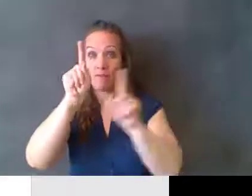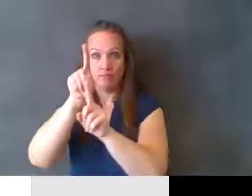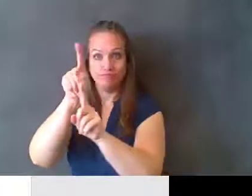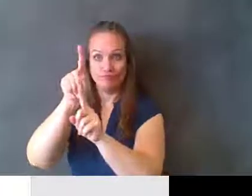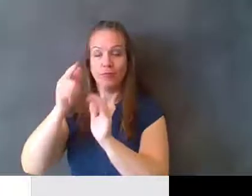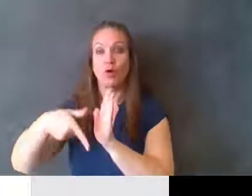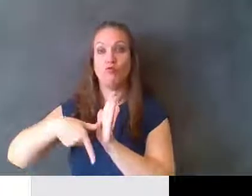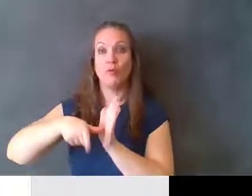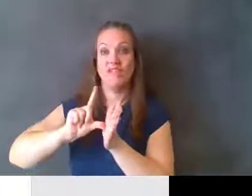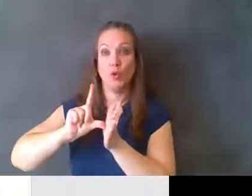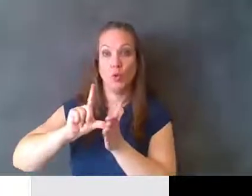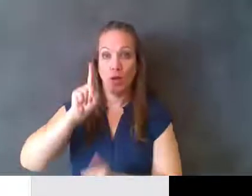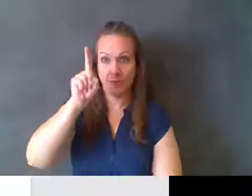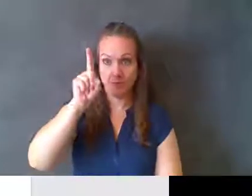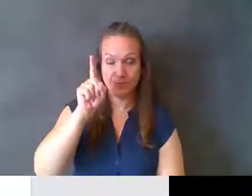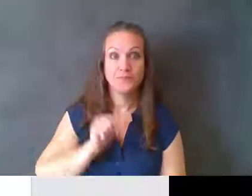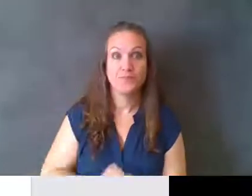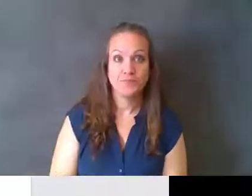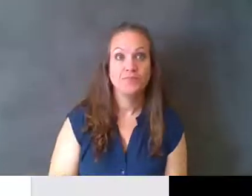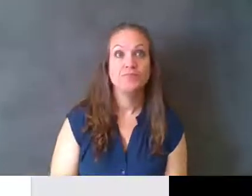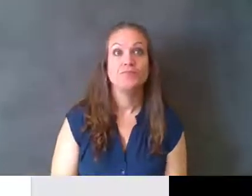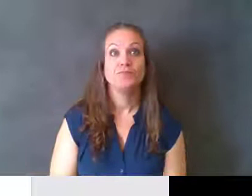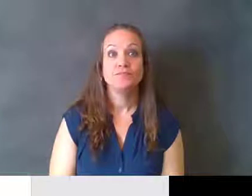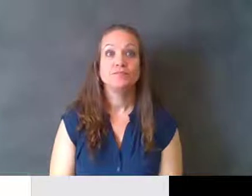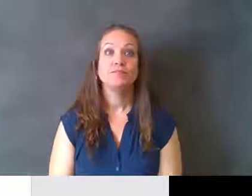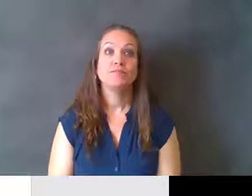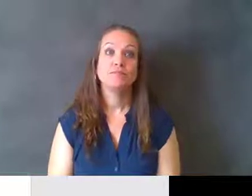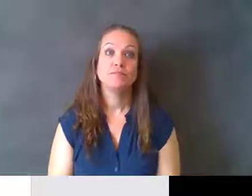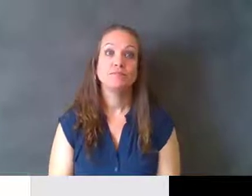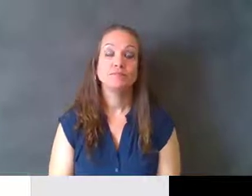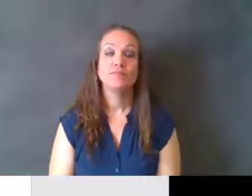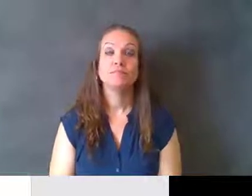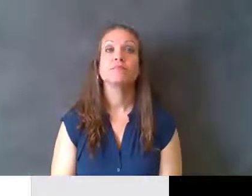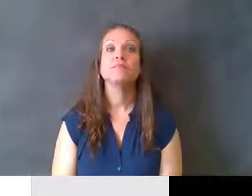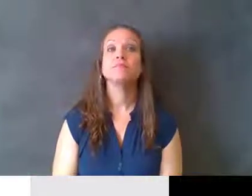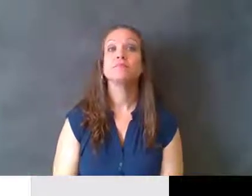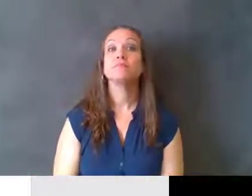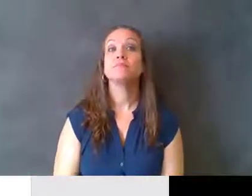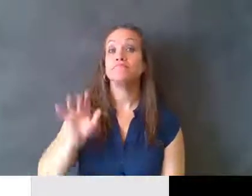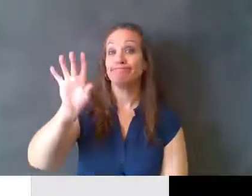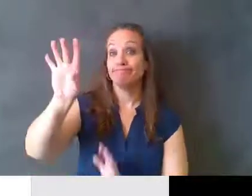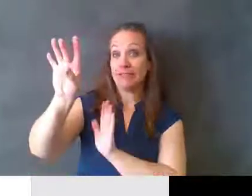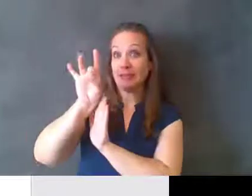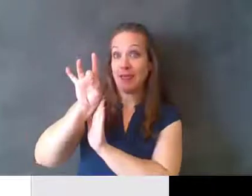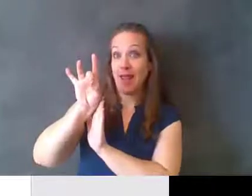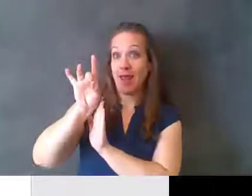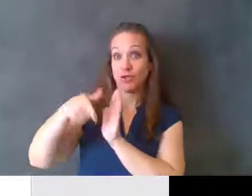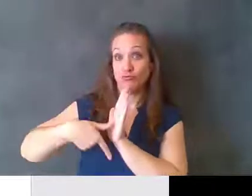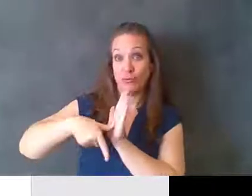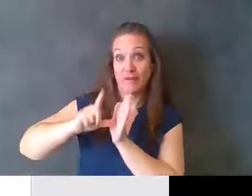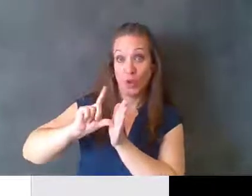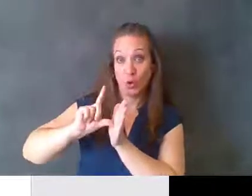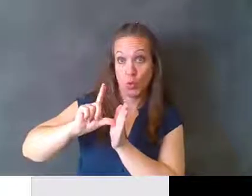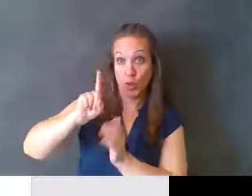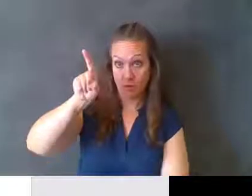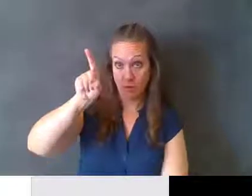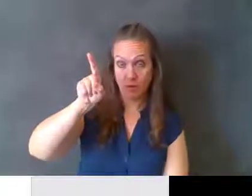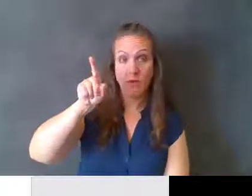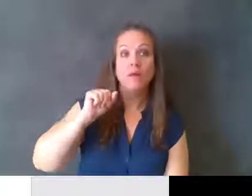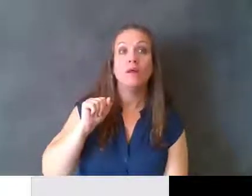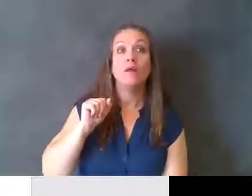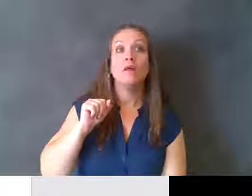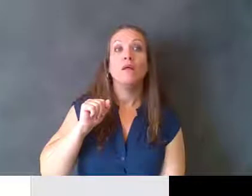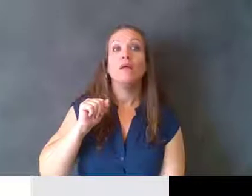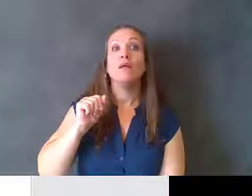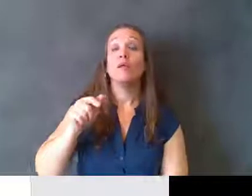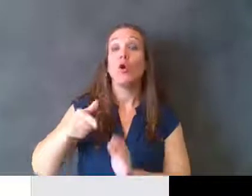Insert Design. I'm looking for review. I'm going to go ahead and select that. And then there are groups on this